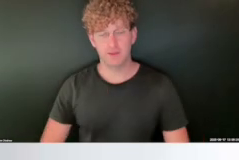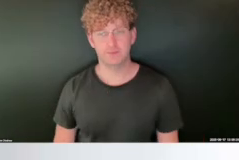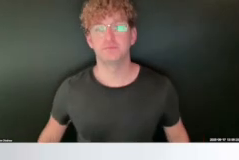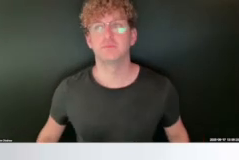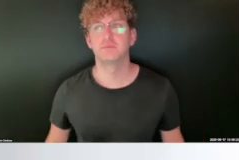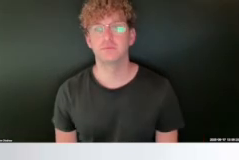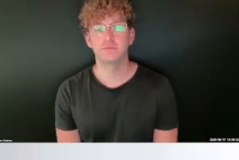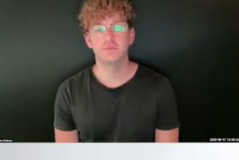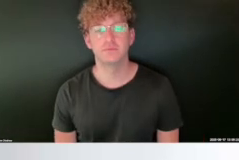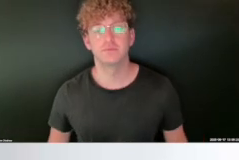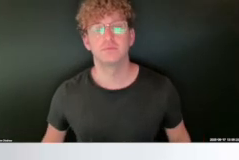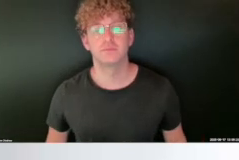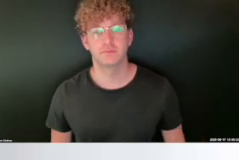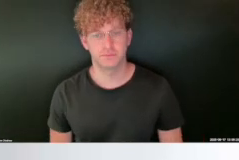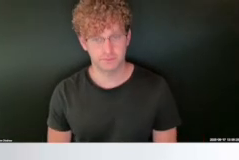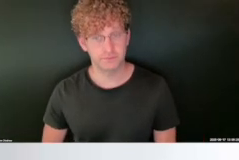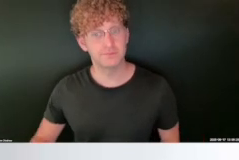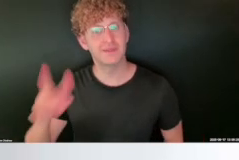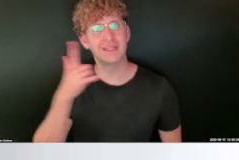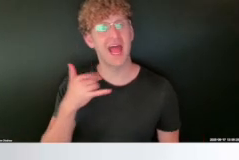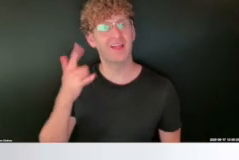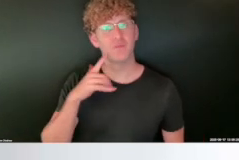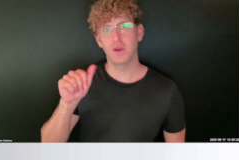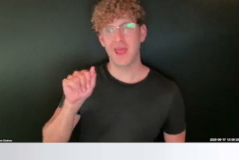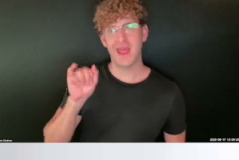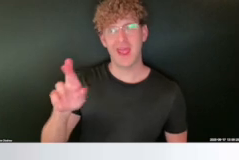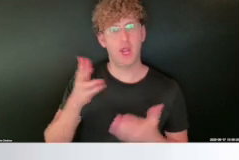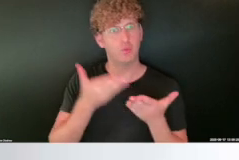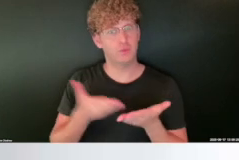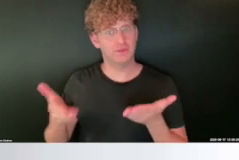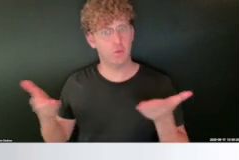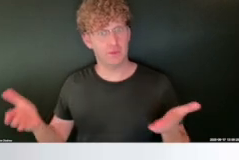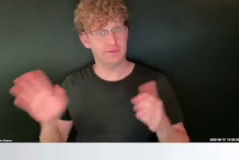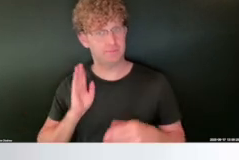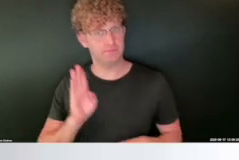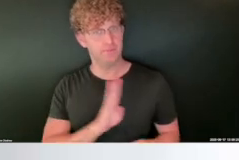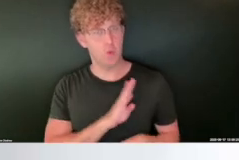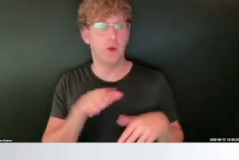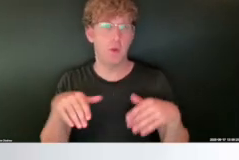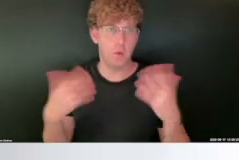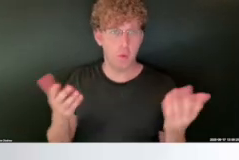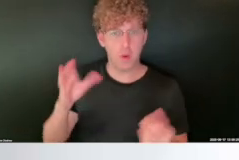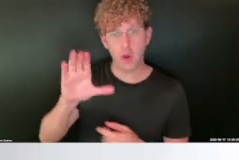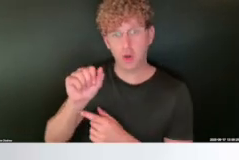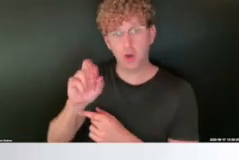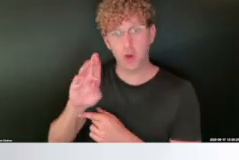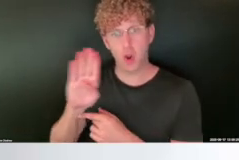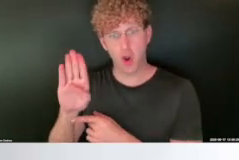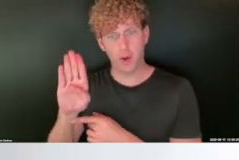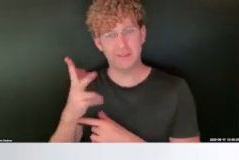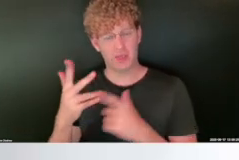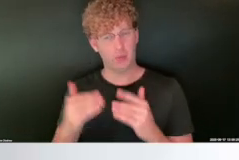The California Air Resources Board, or CARB, is part of a three-tiered system for improving air